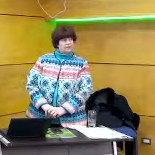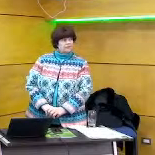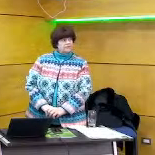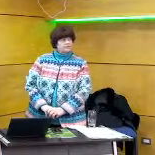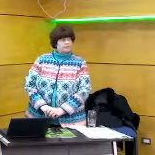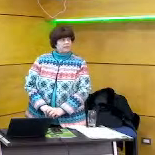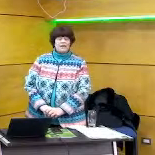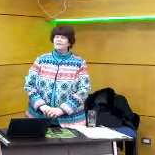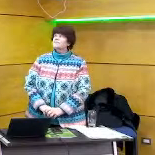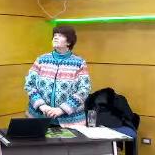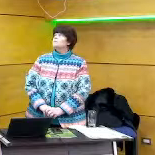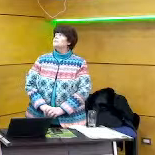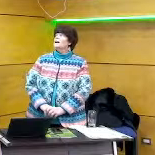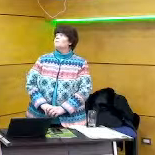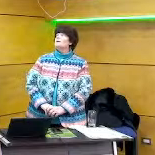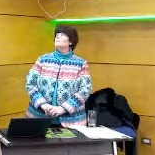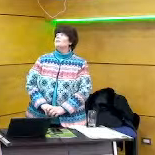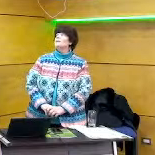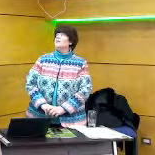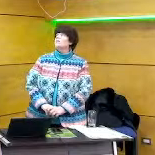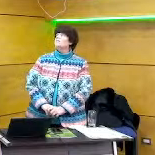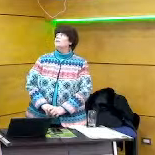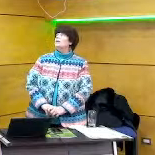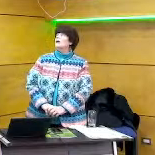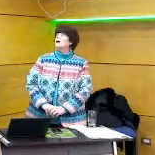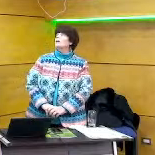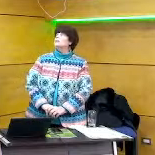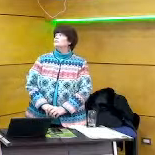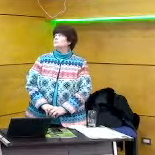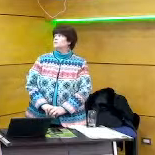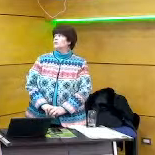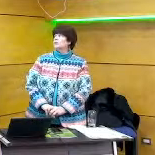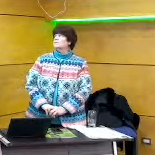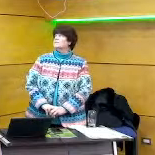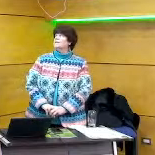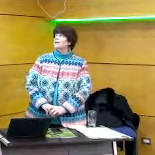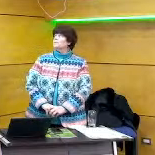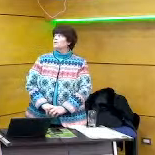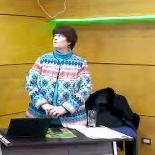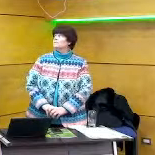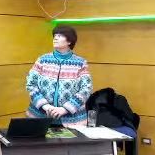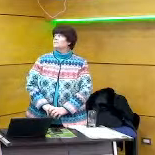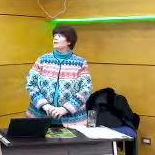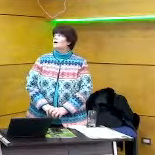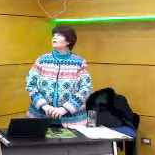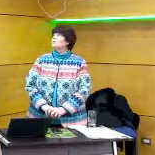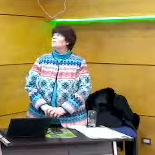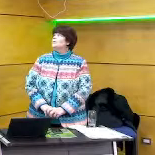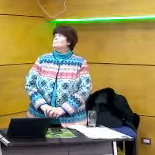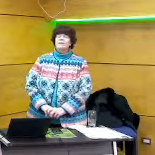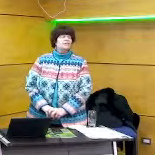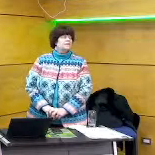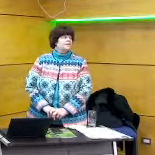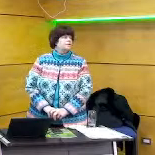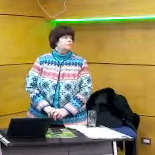2nd graders at the same time that we have our duologues, and that'll be hosted